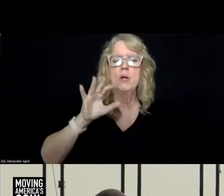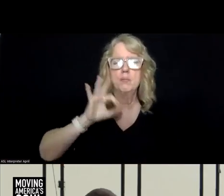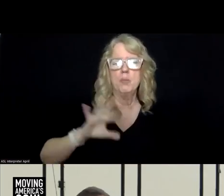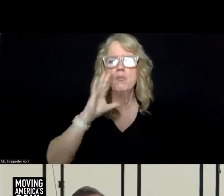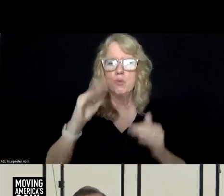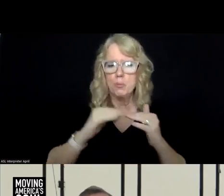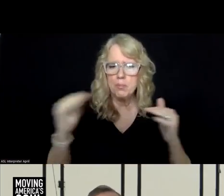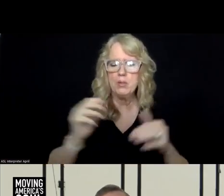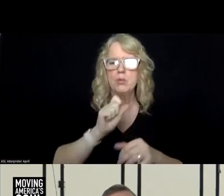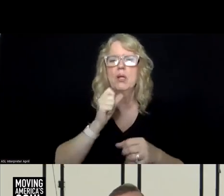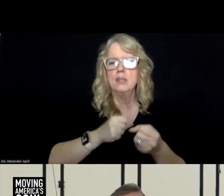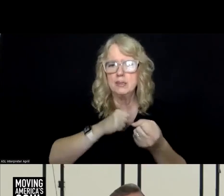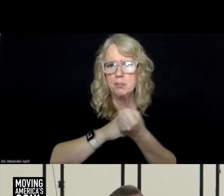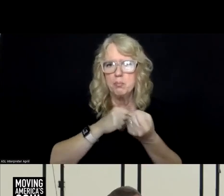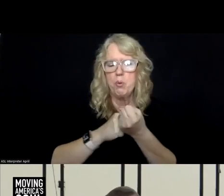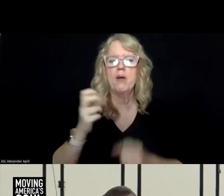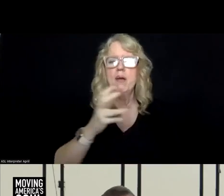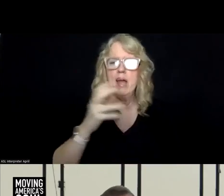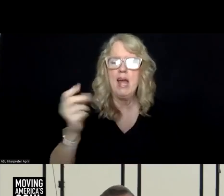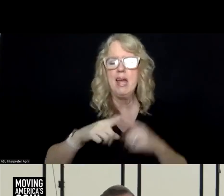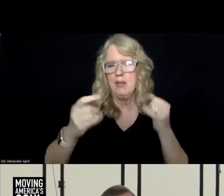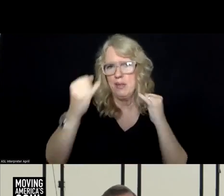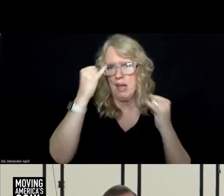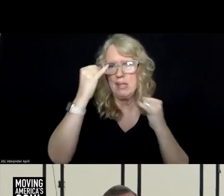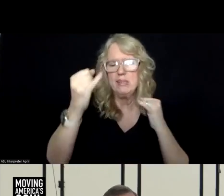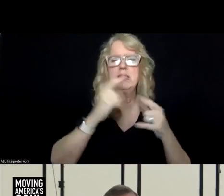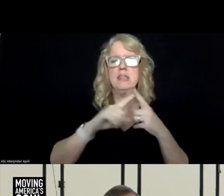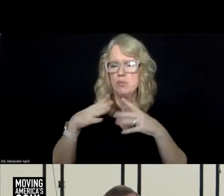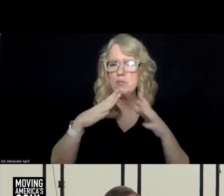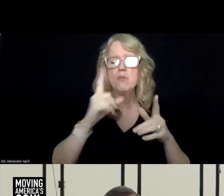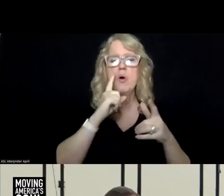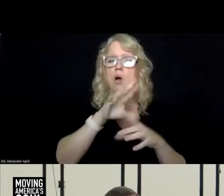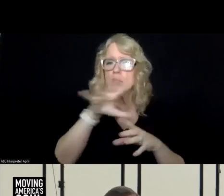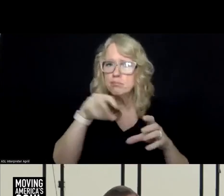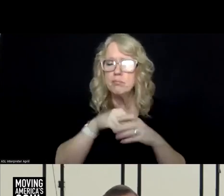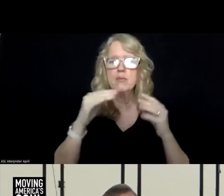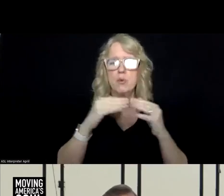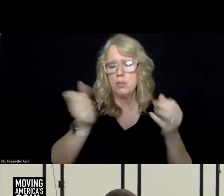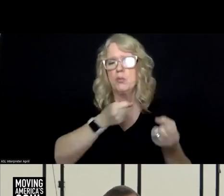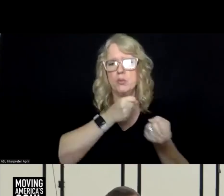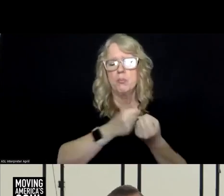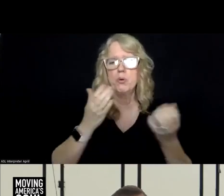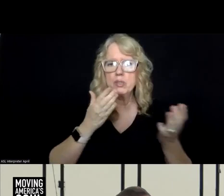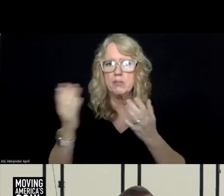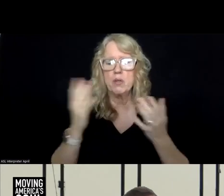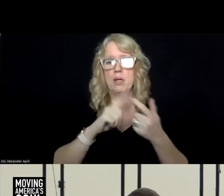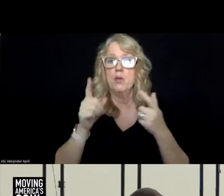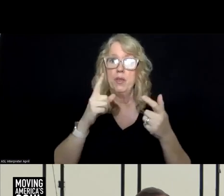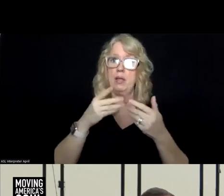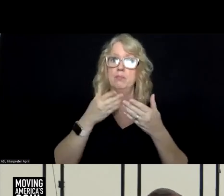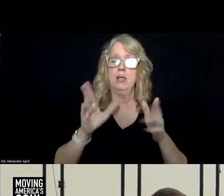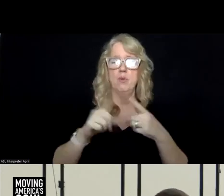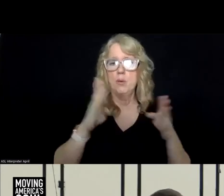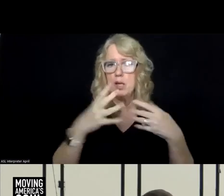support and the strategies for integrating peer support services across the behavioral health